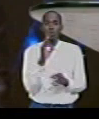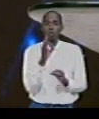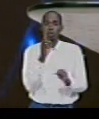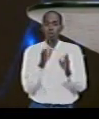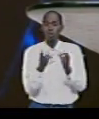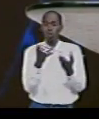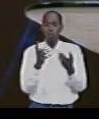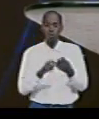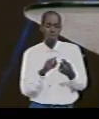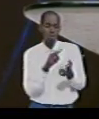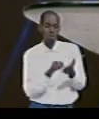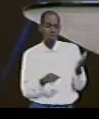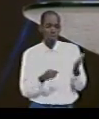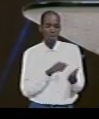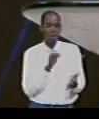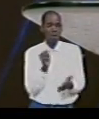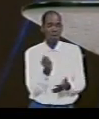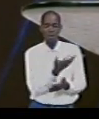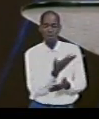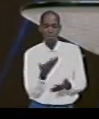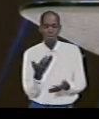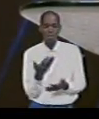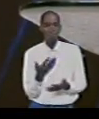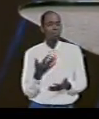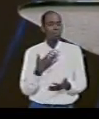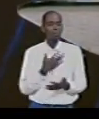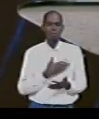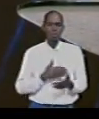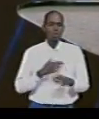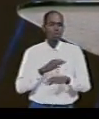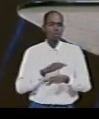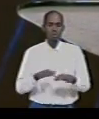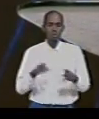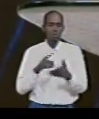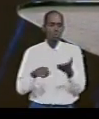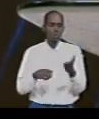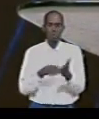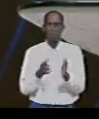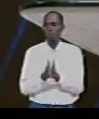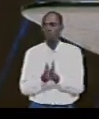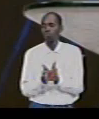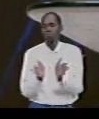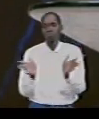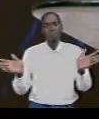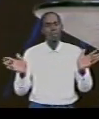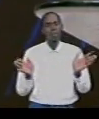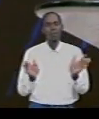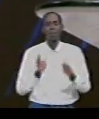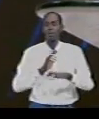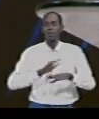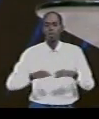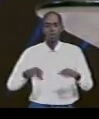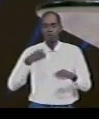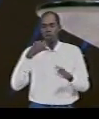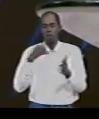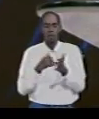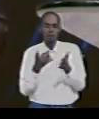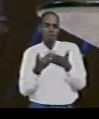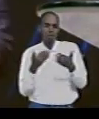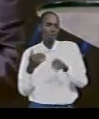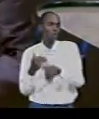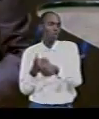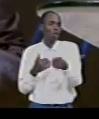correct anything at all, don't correct publicly. Don't say it in the presence of other